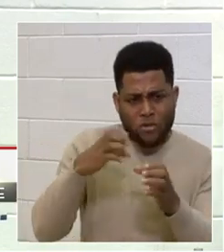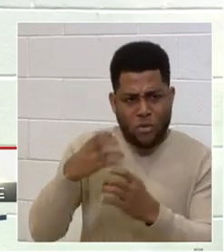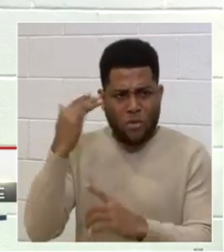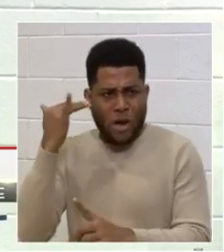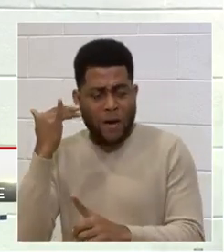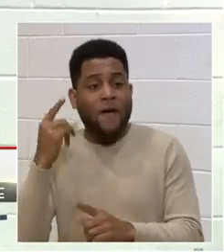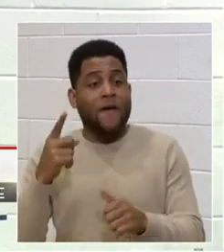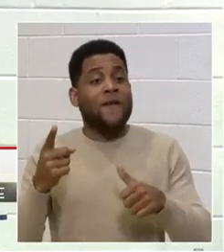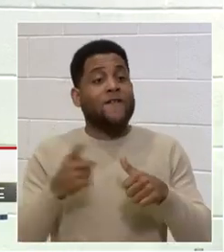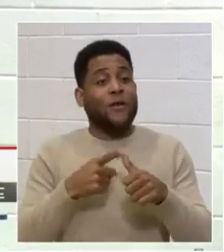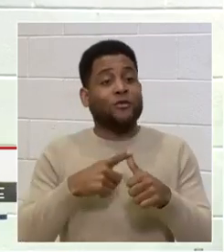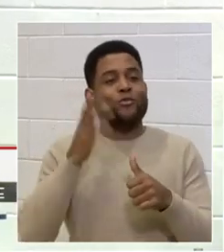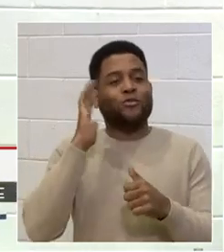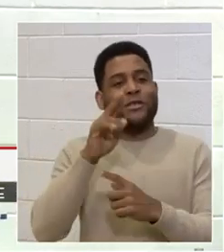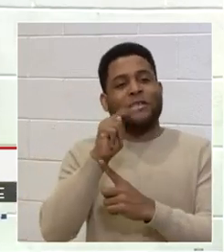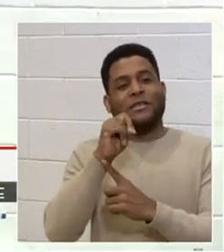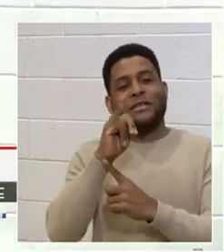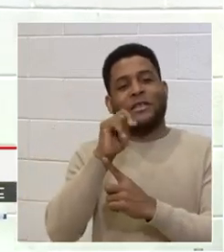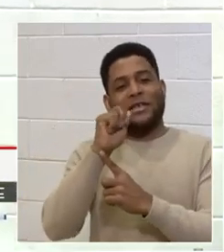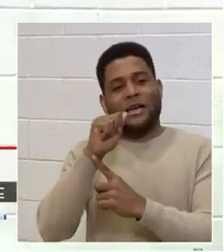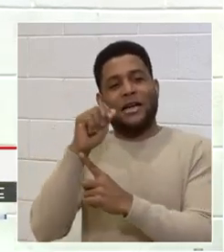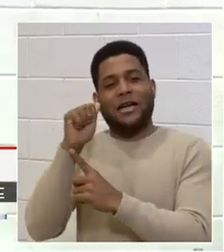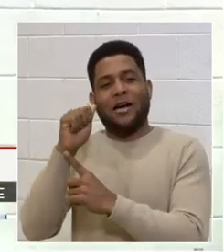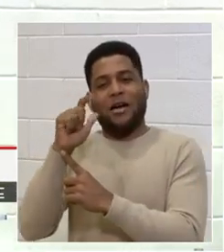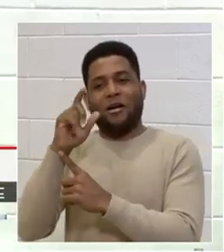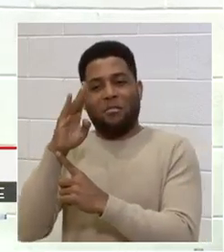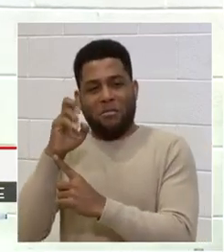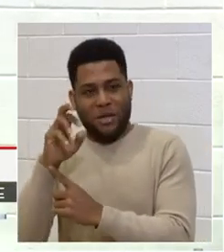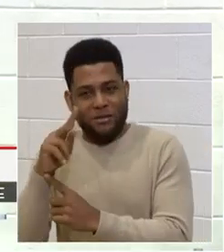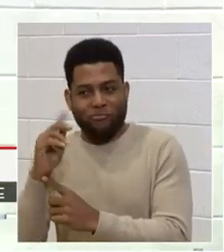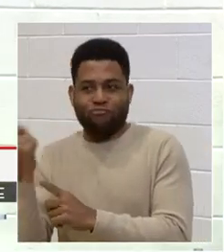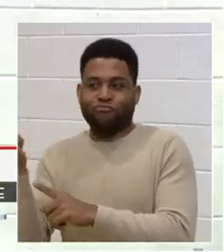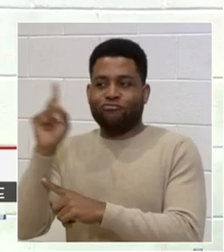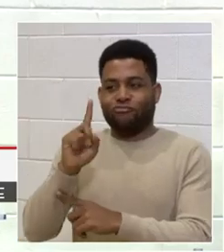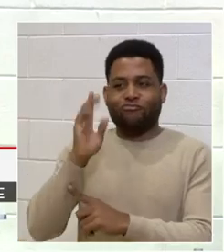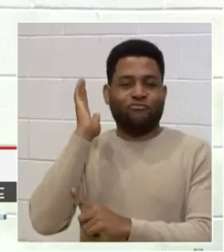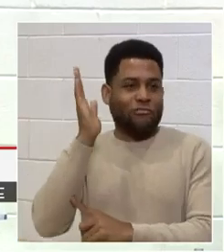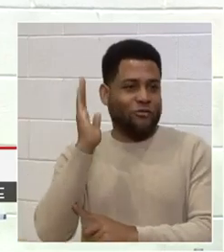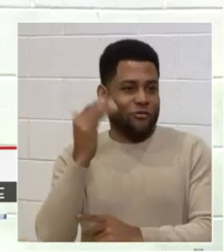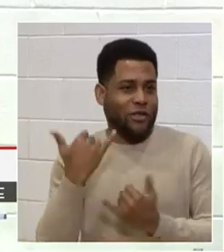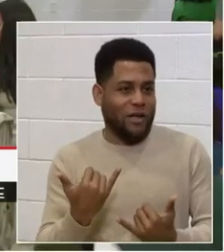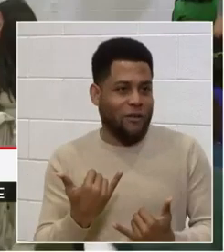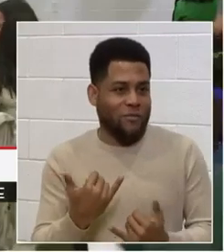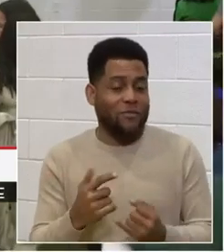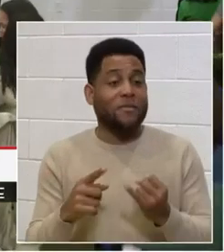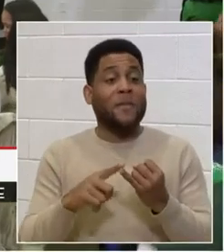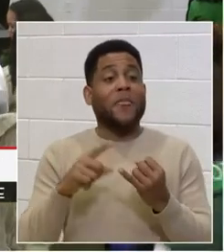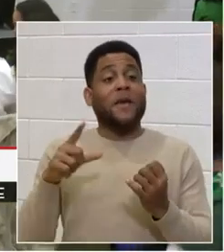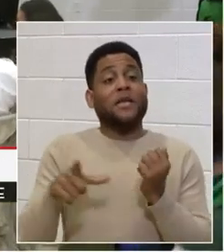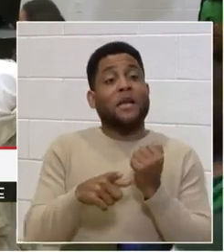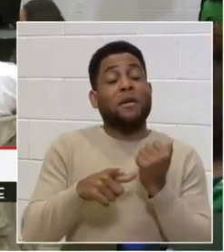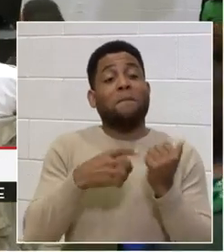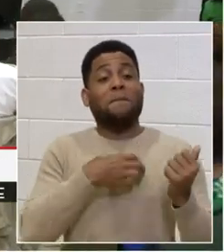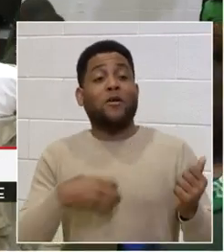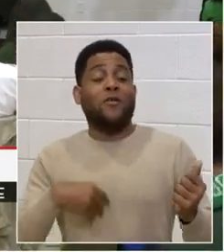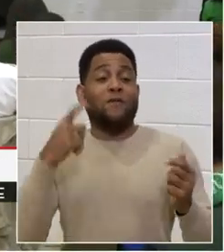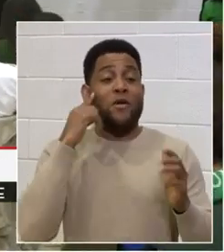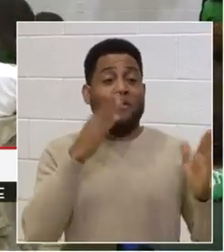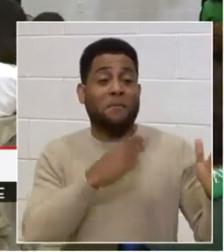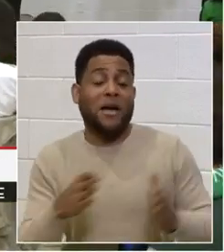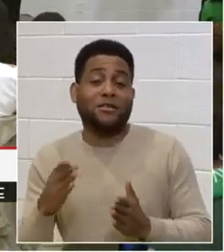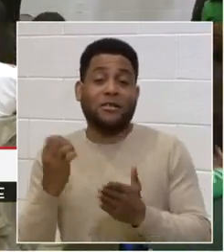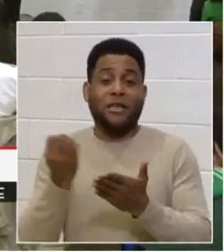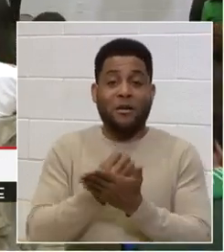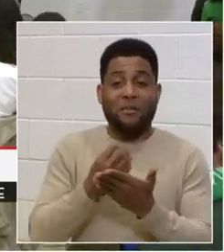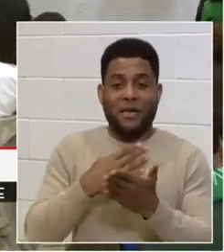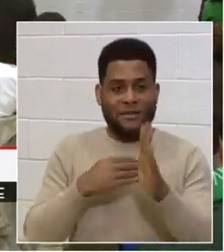Albert. Good evening, good evening. Well, I'm a Brookland resident, so I'm really glad we're able to host this